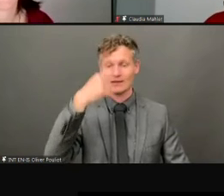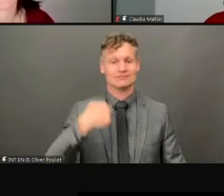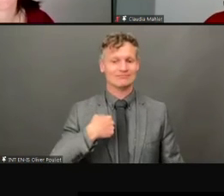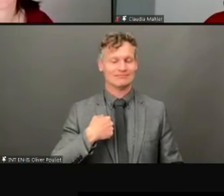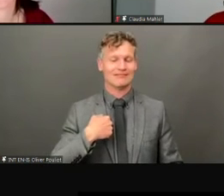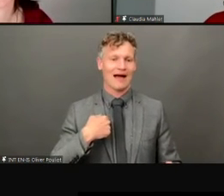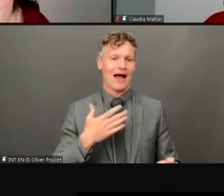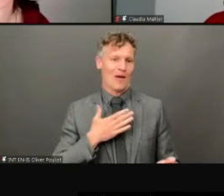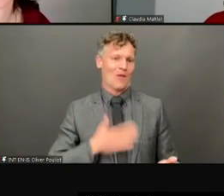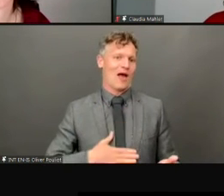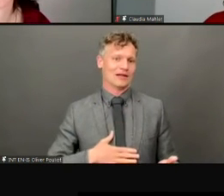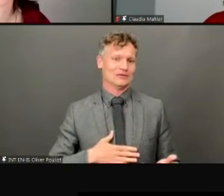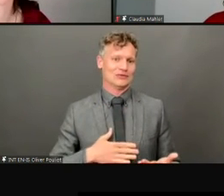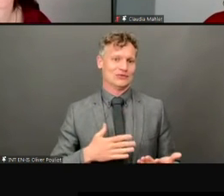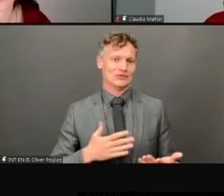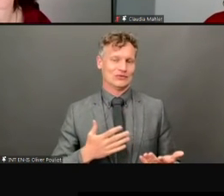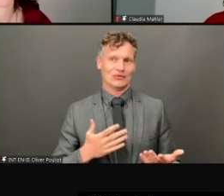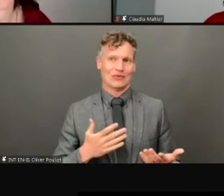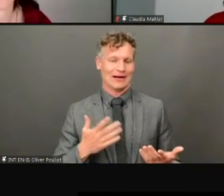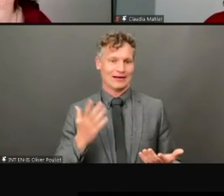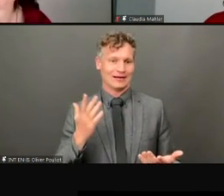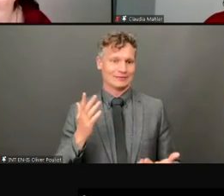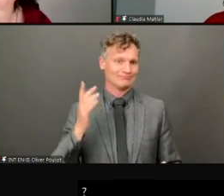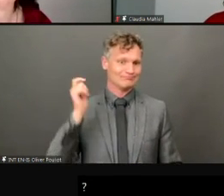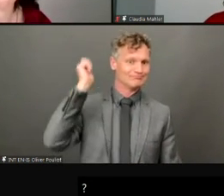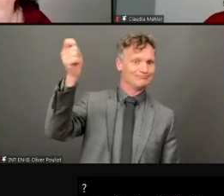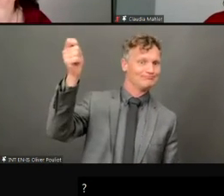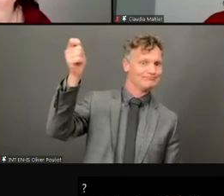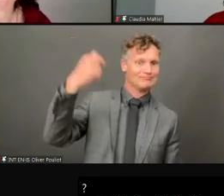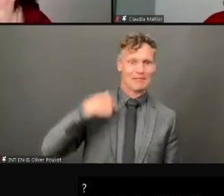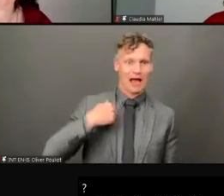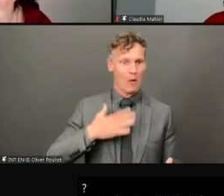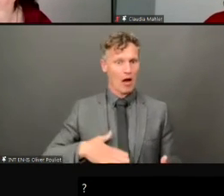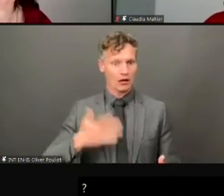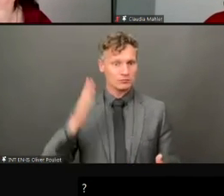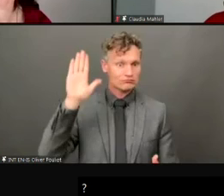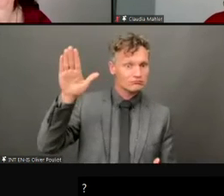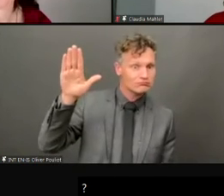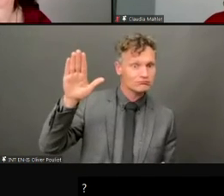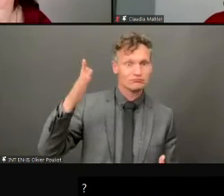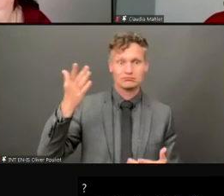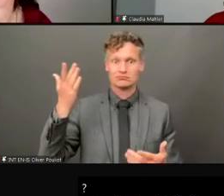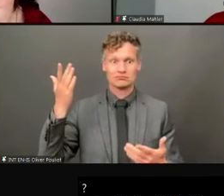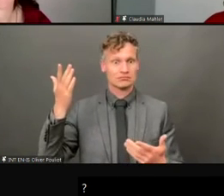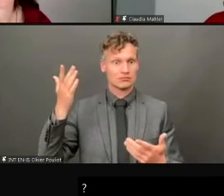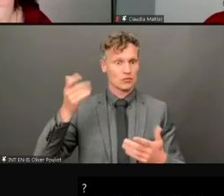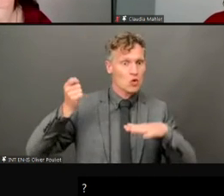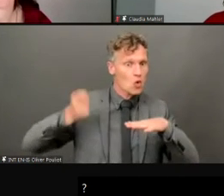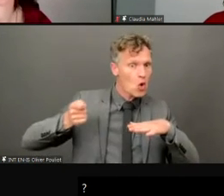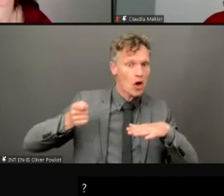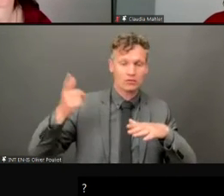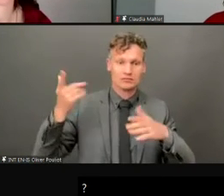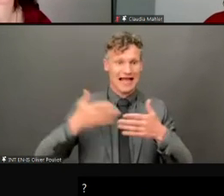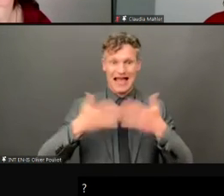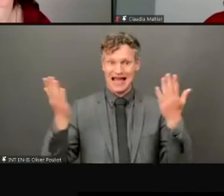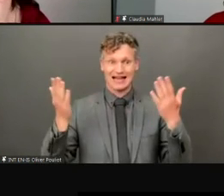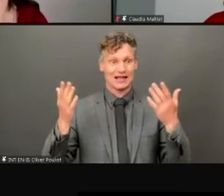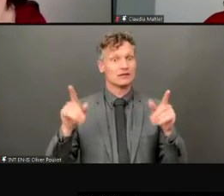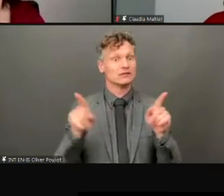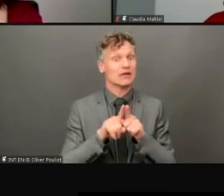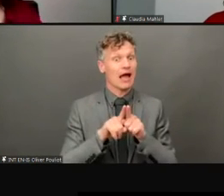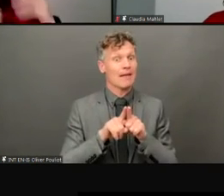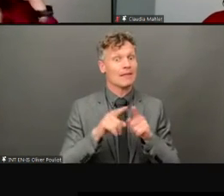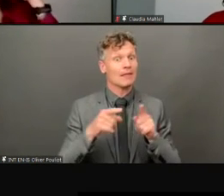I go to any court or I want to, I even filed a case online because my property is taken away because of